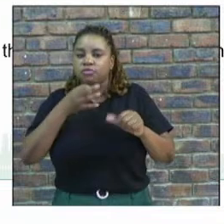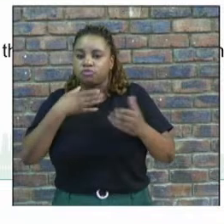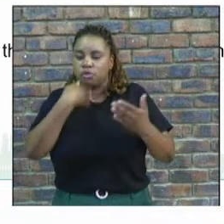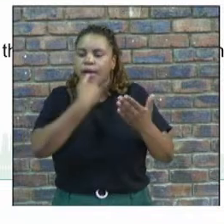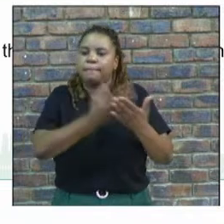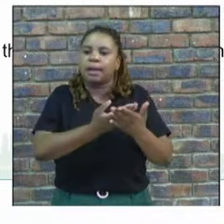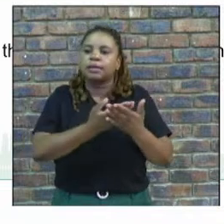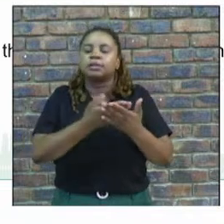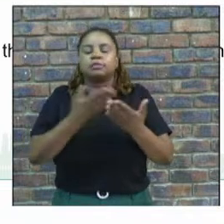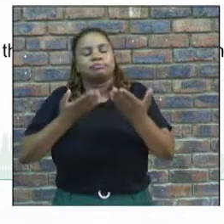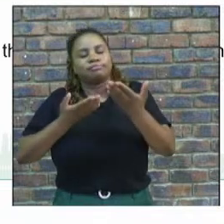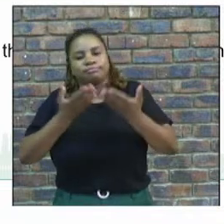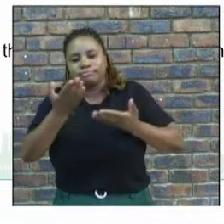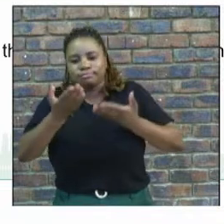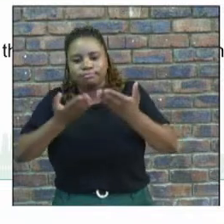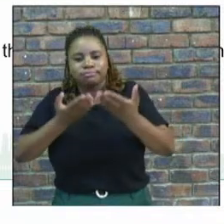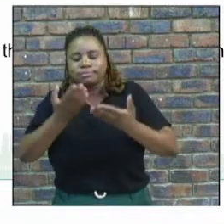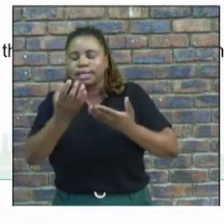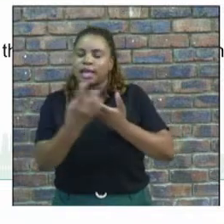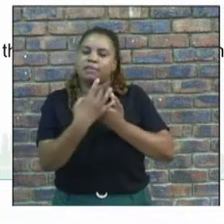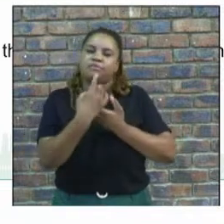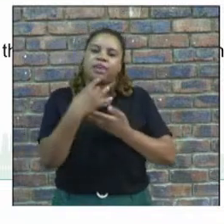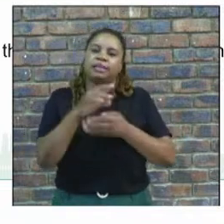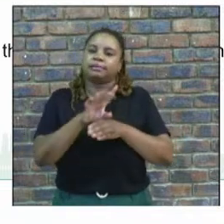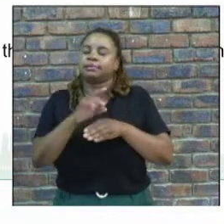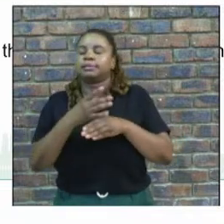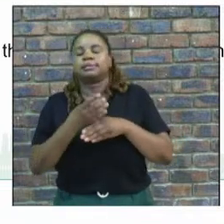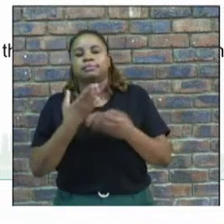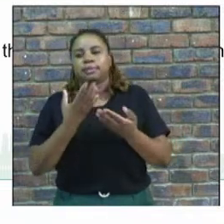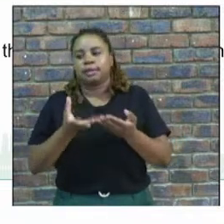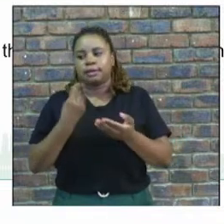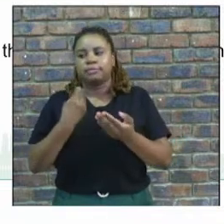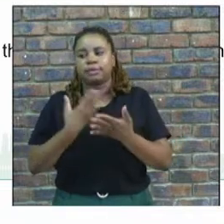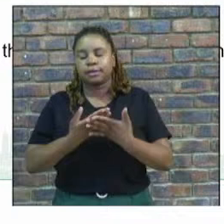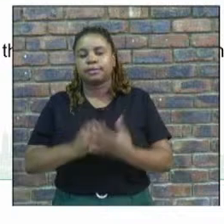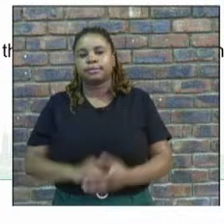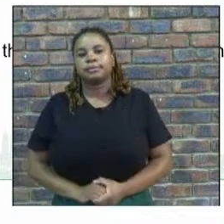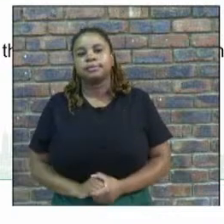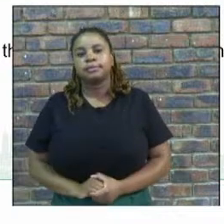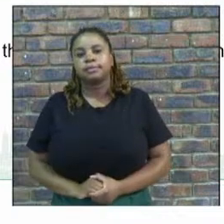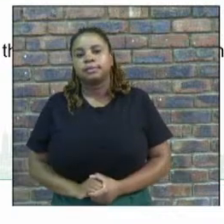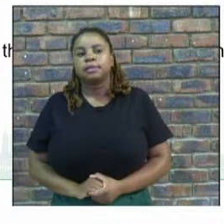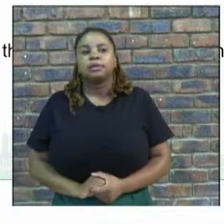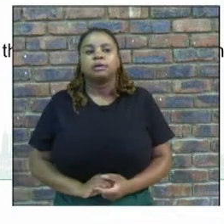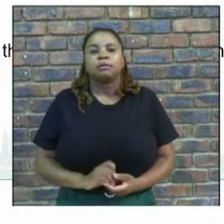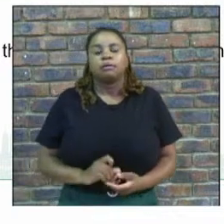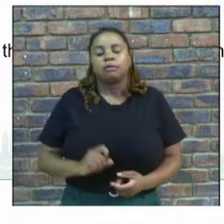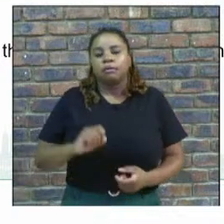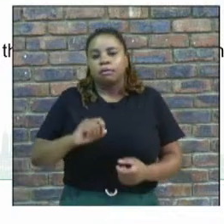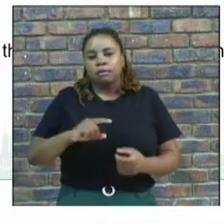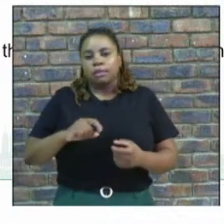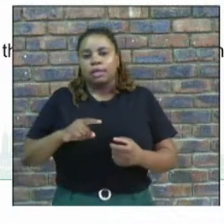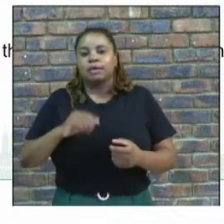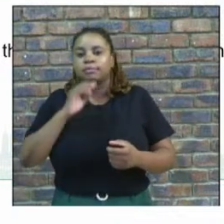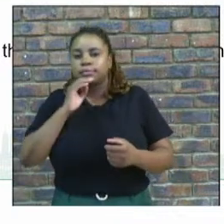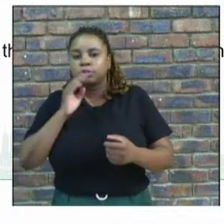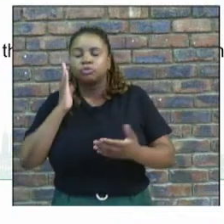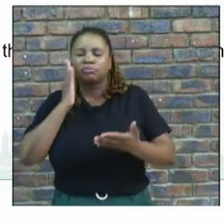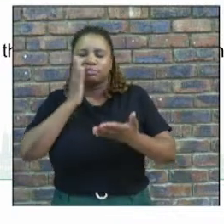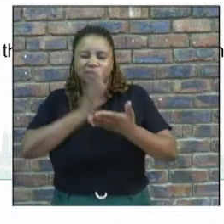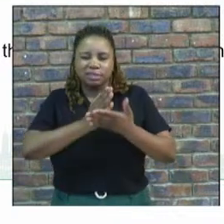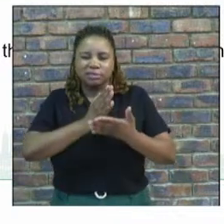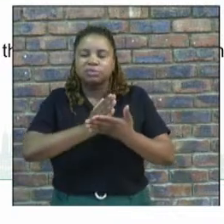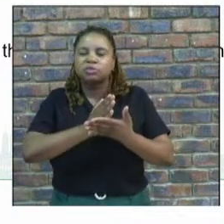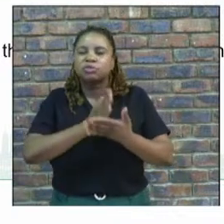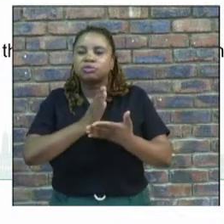when PASA receive an application, they will have to ensure that within 14 days from the date